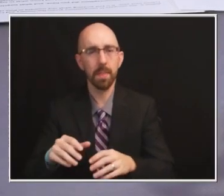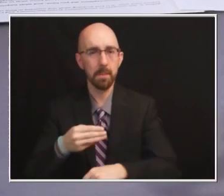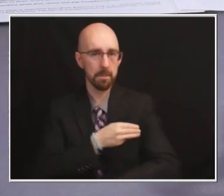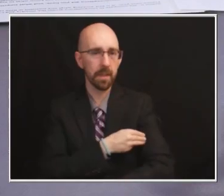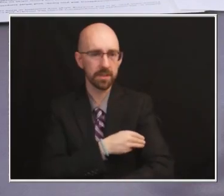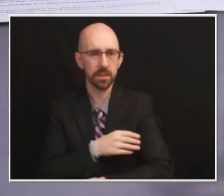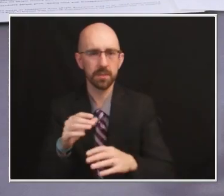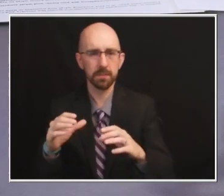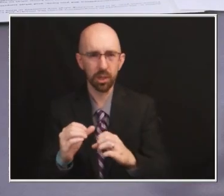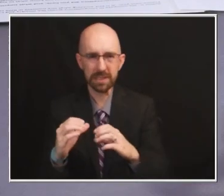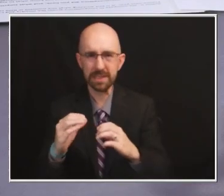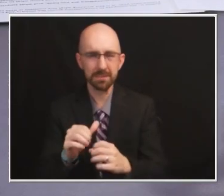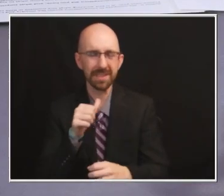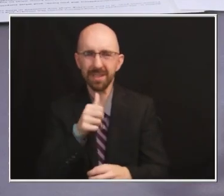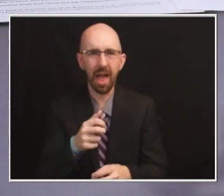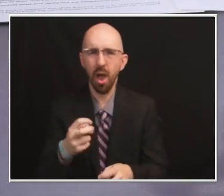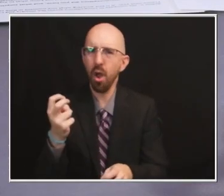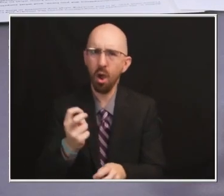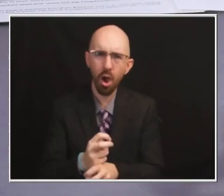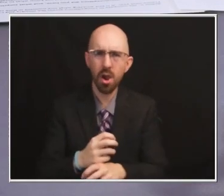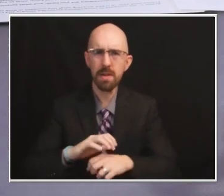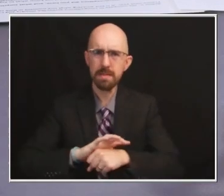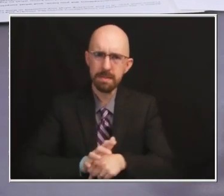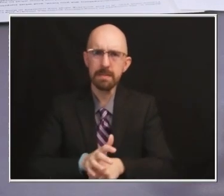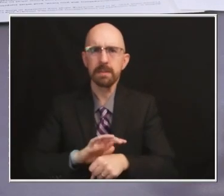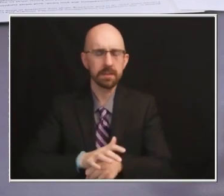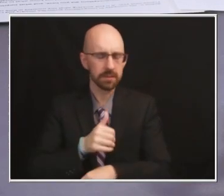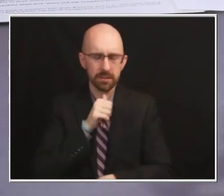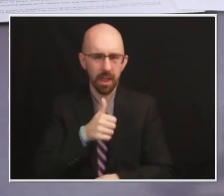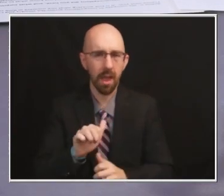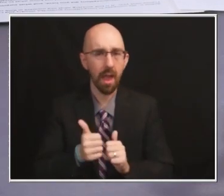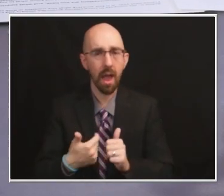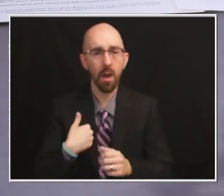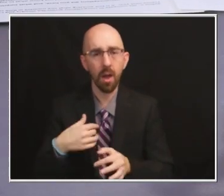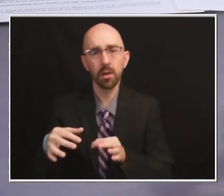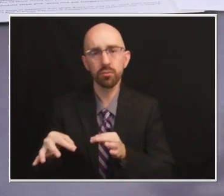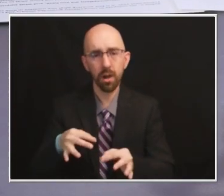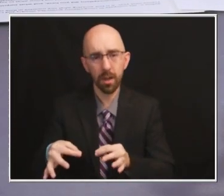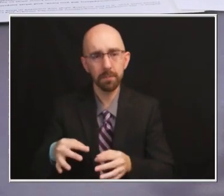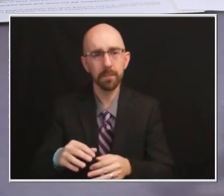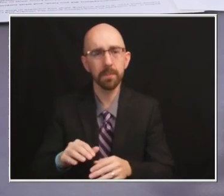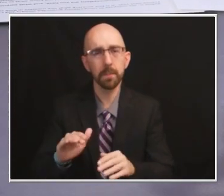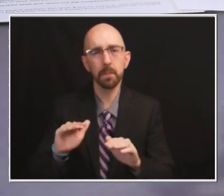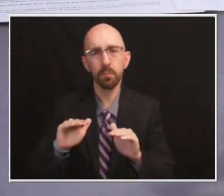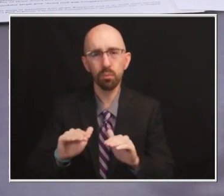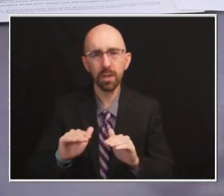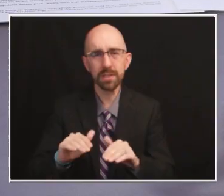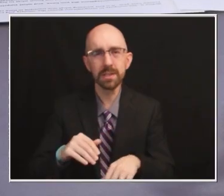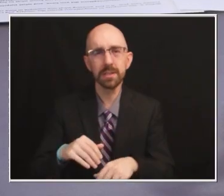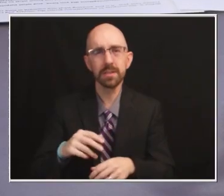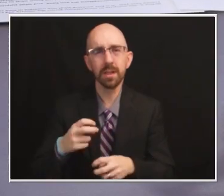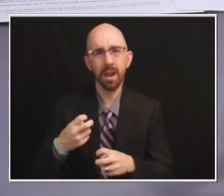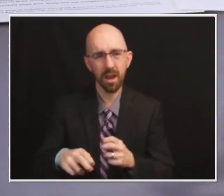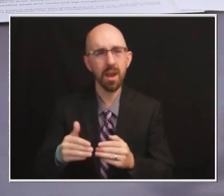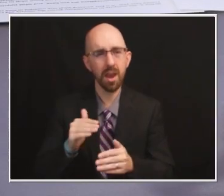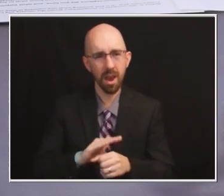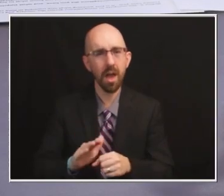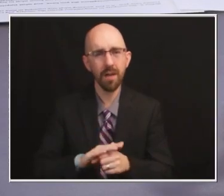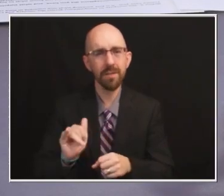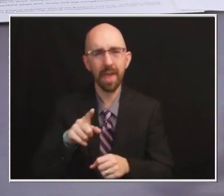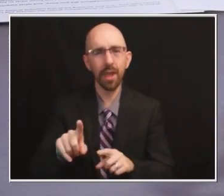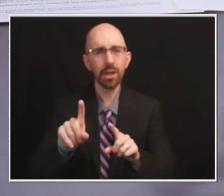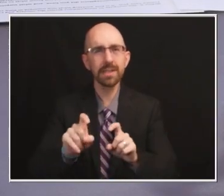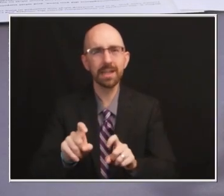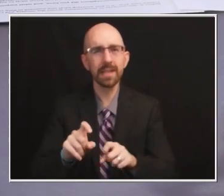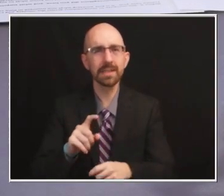not hard. Right. So how I describe it is pressing firmly enough like you're trying to test the ripeness of a tomato.